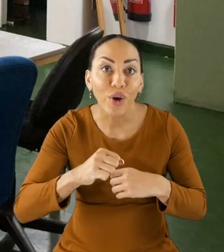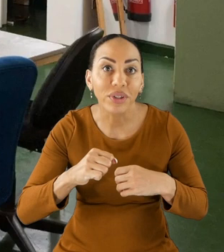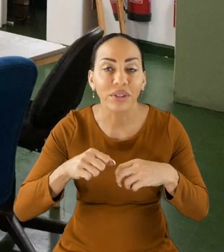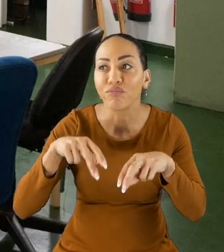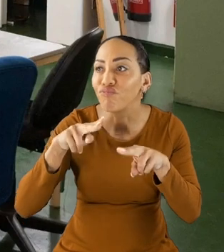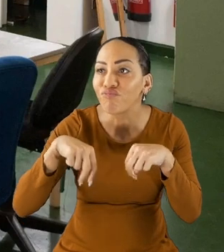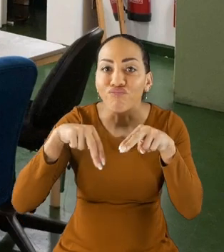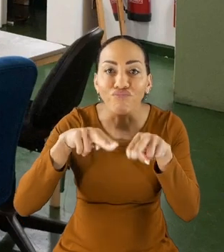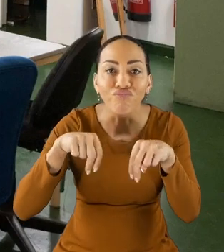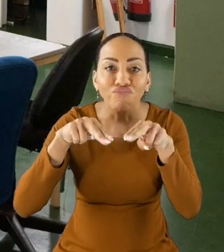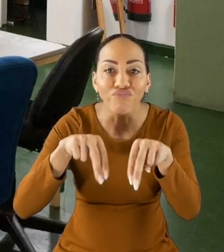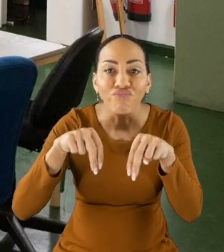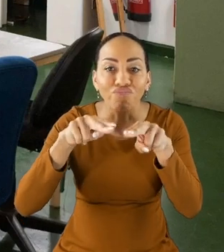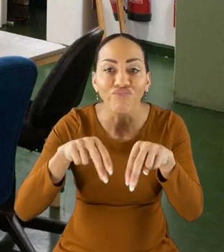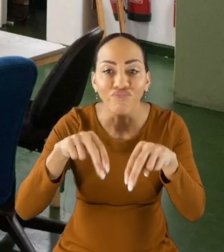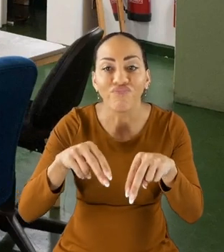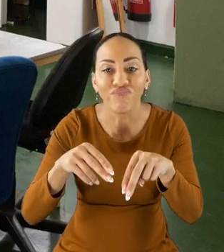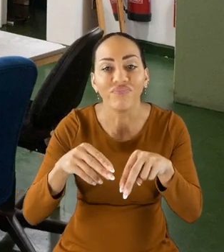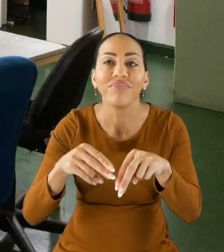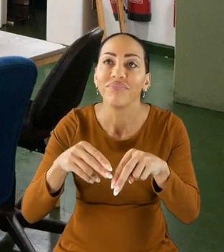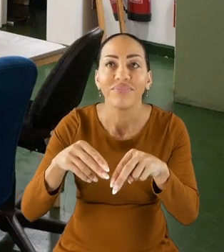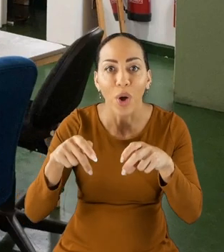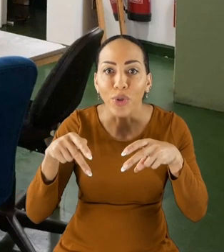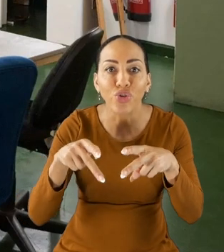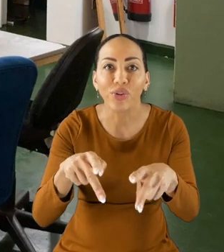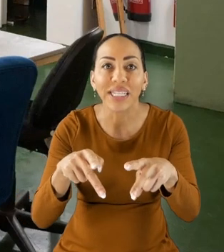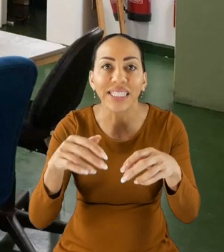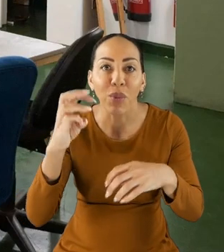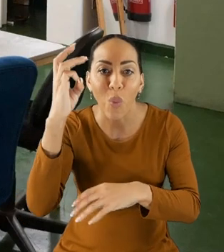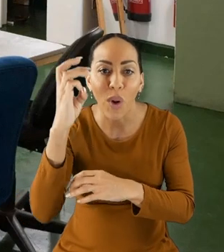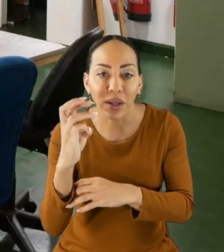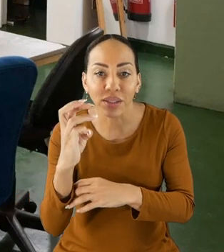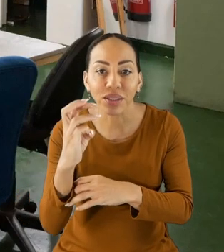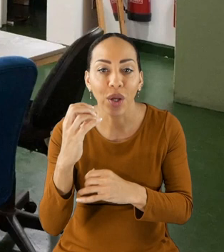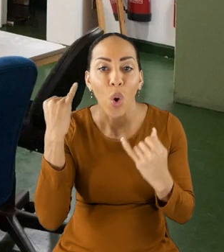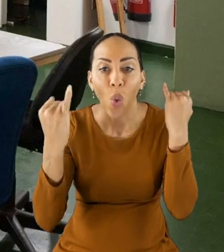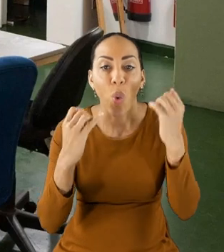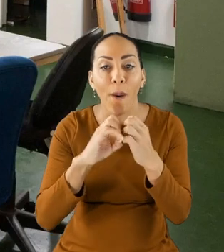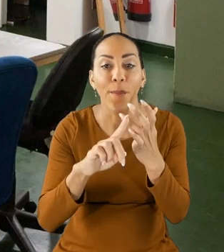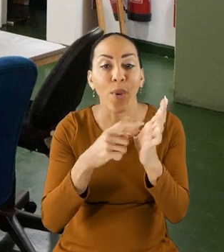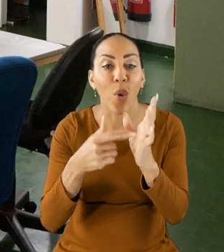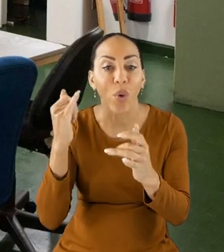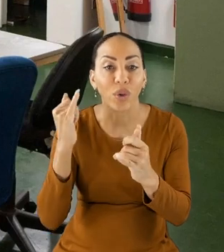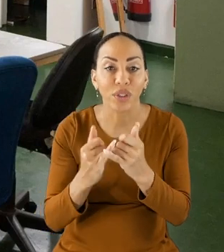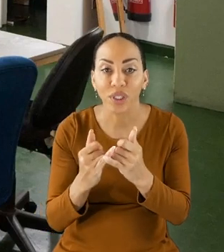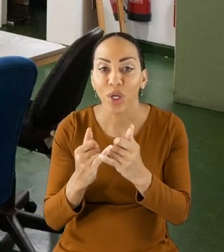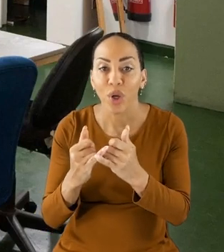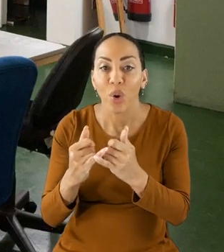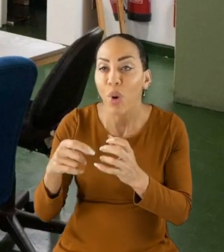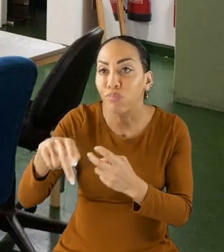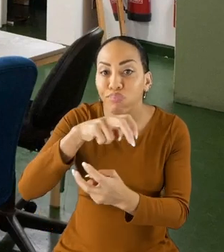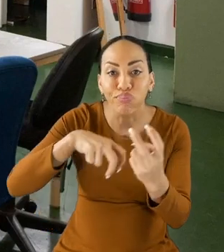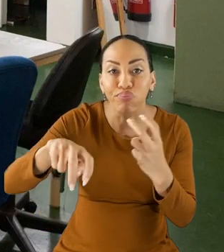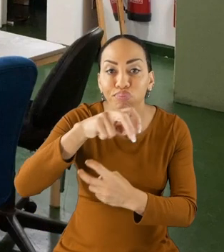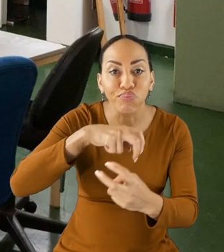coming down from the mountains to reclaim the streets of Llandudno in Wales. While wild boars were roaming the streets of Haifa in